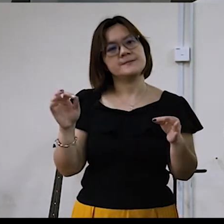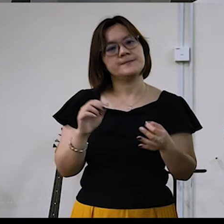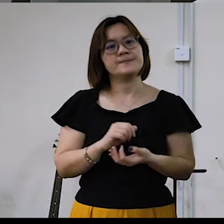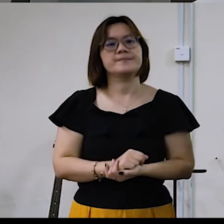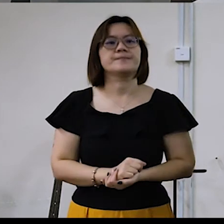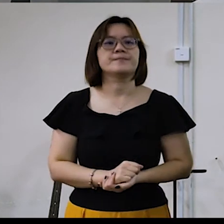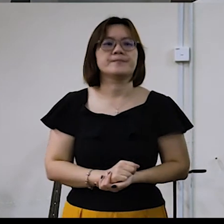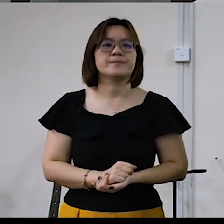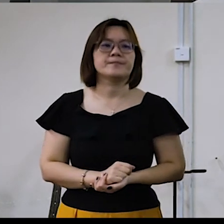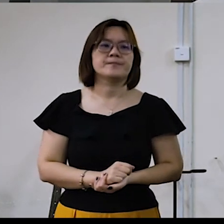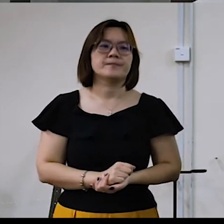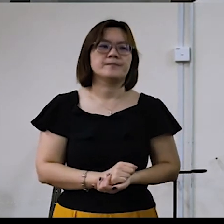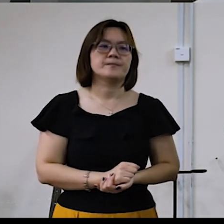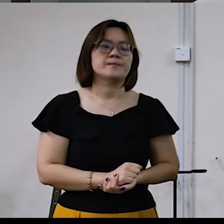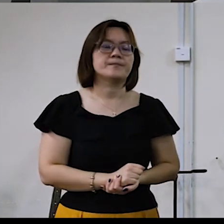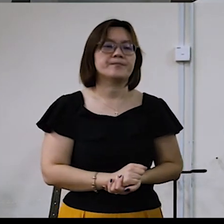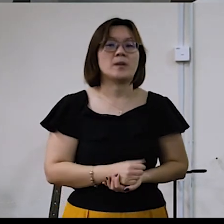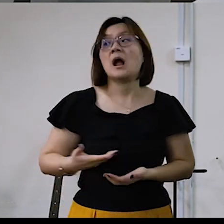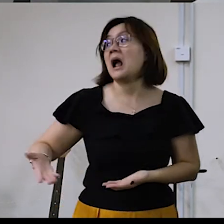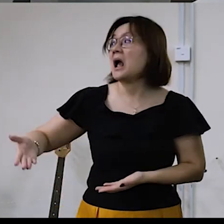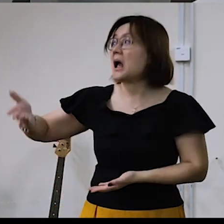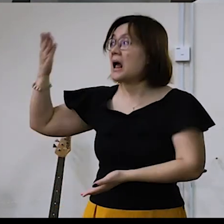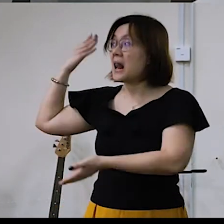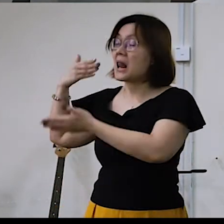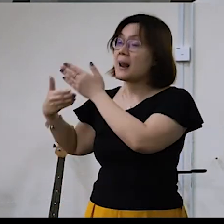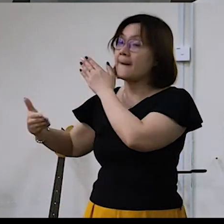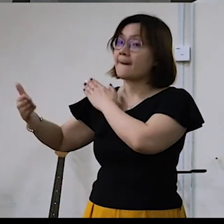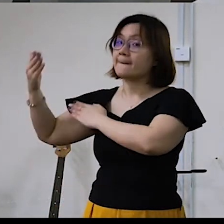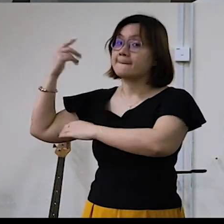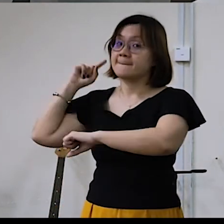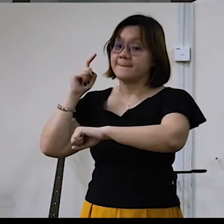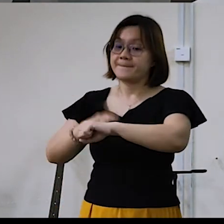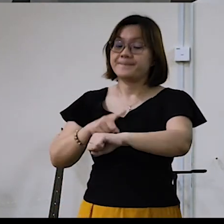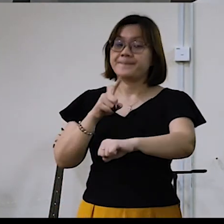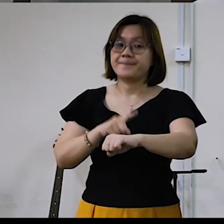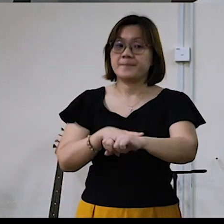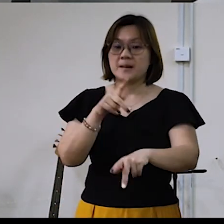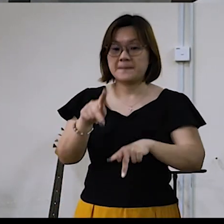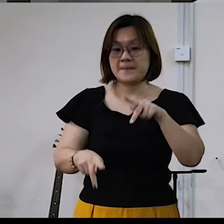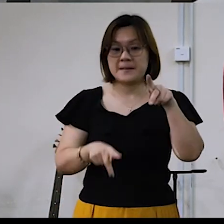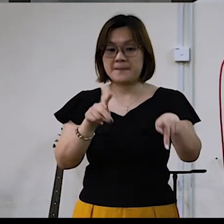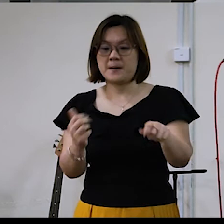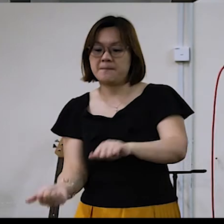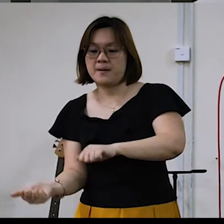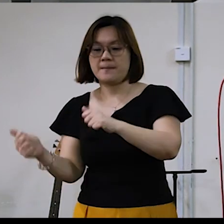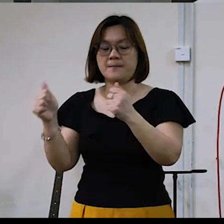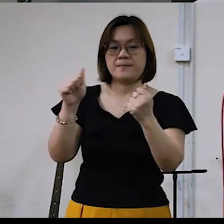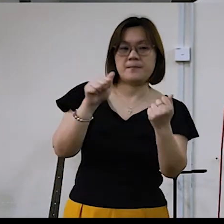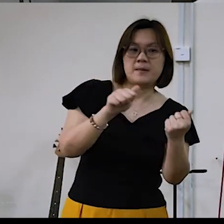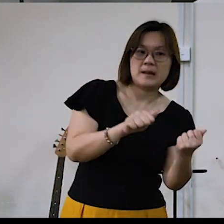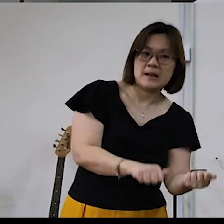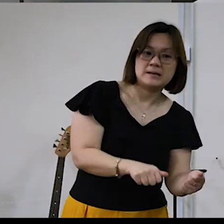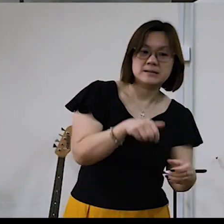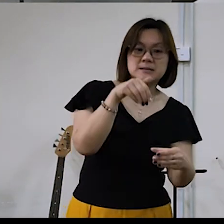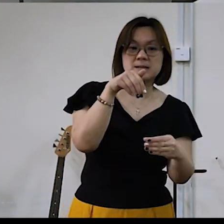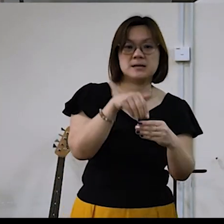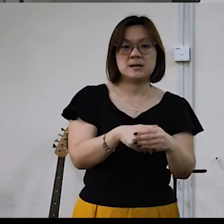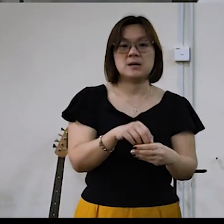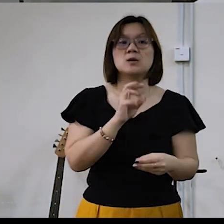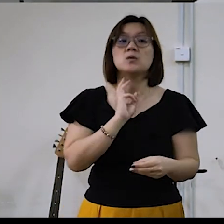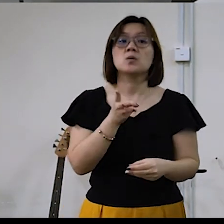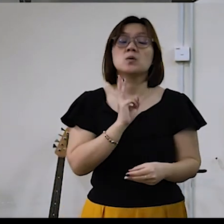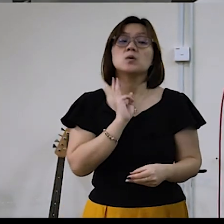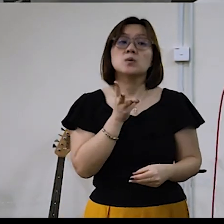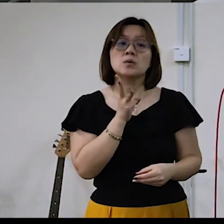but you shall be baptized with the, everybody say, Holy Spirit, not many days from now. So as